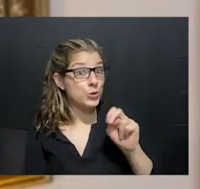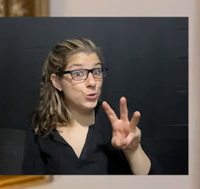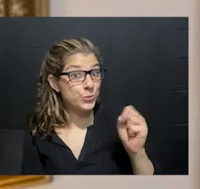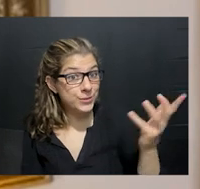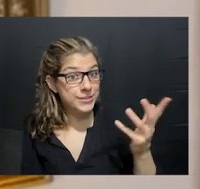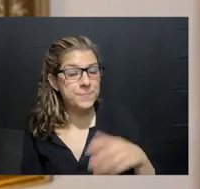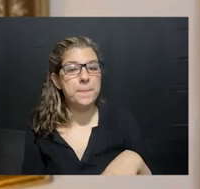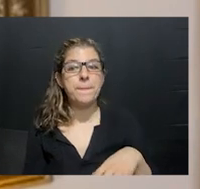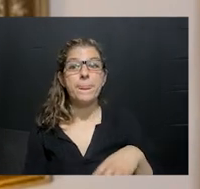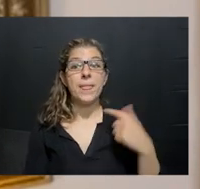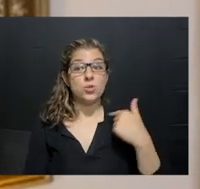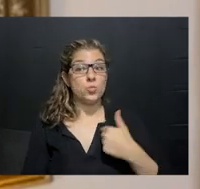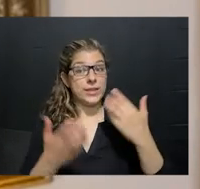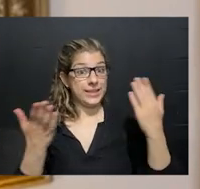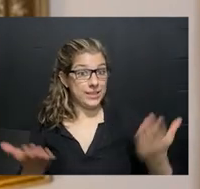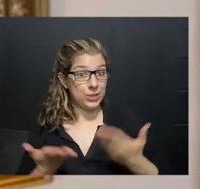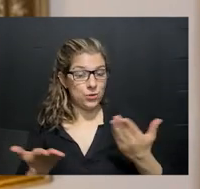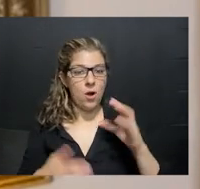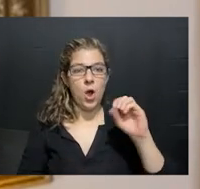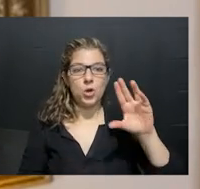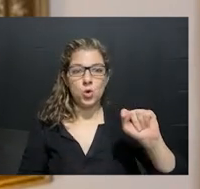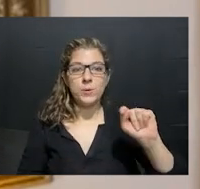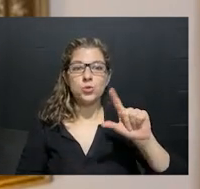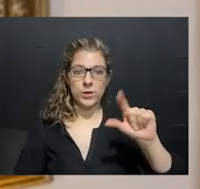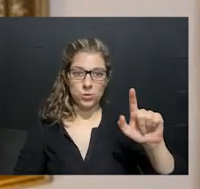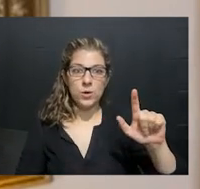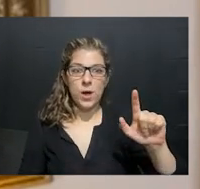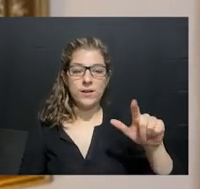is that as we sit here in October of